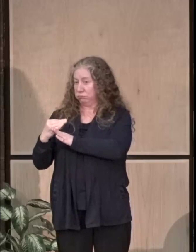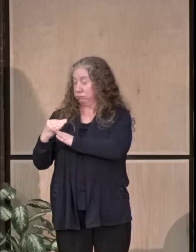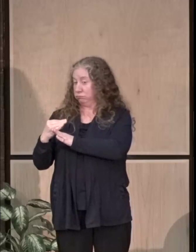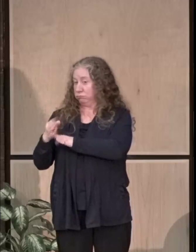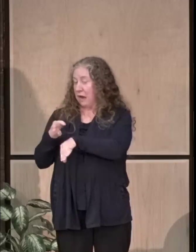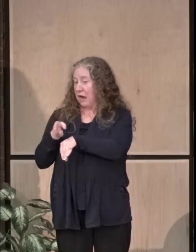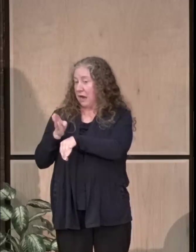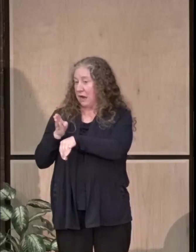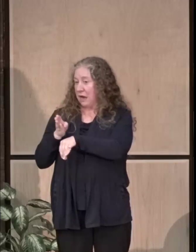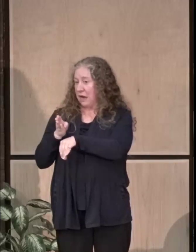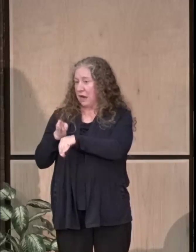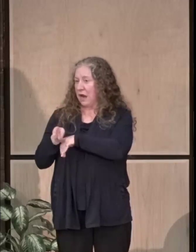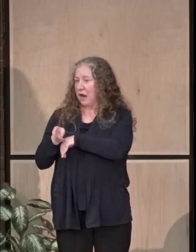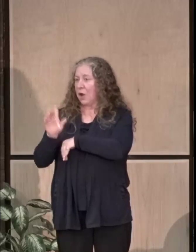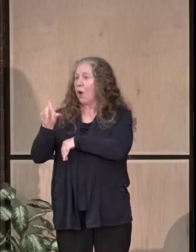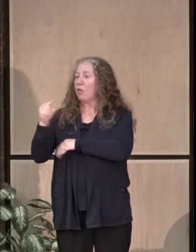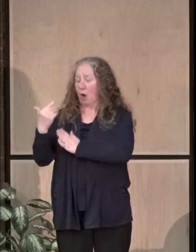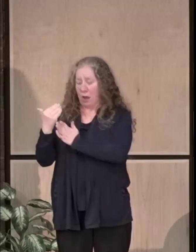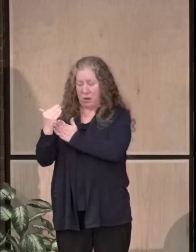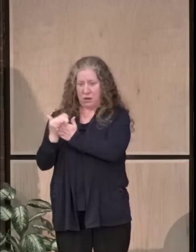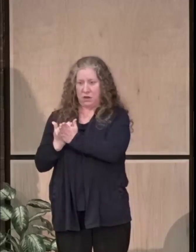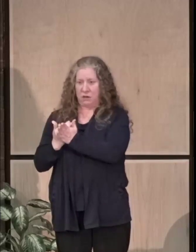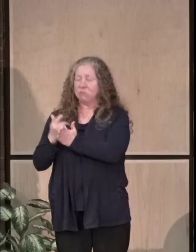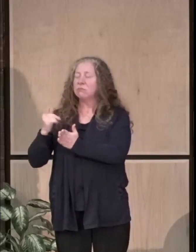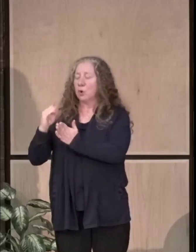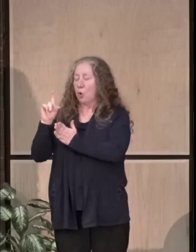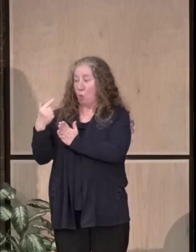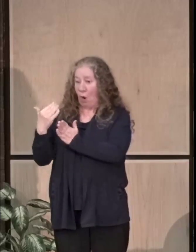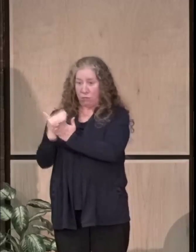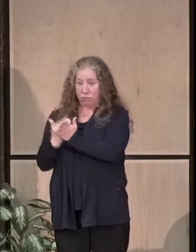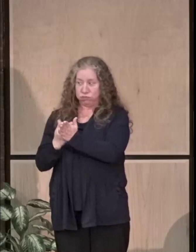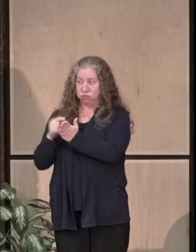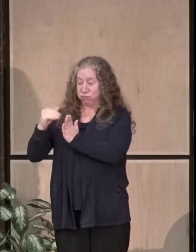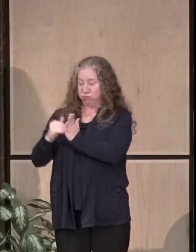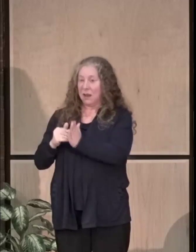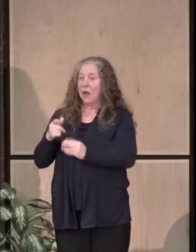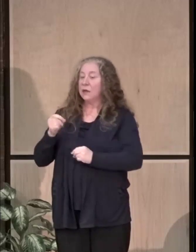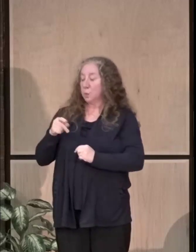after the shooting when I was speaking with him, we were talking.